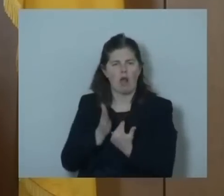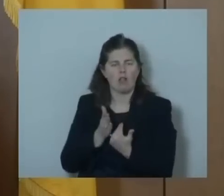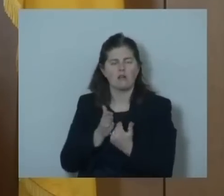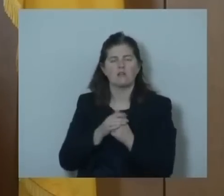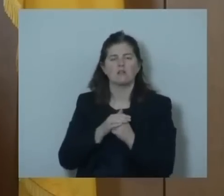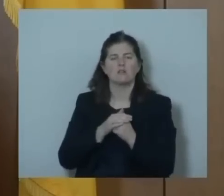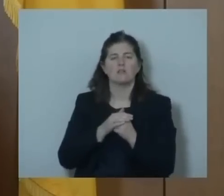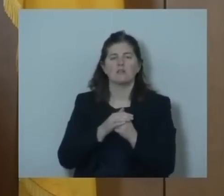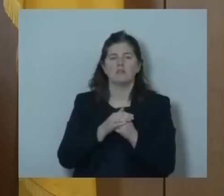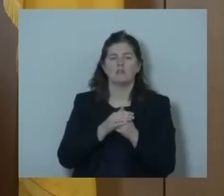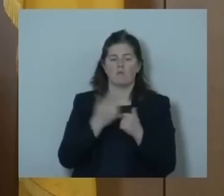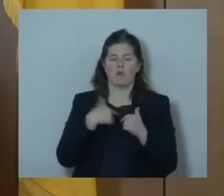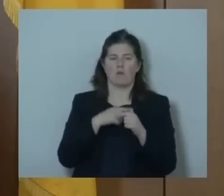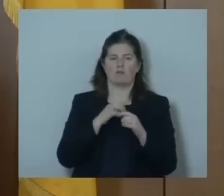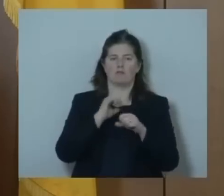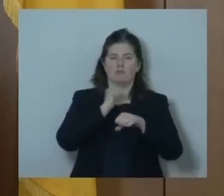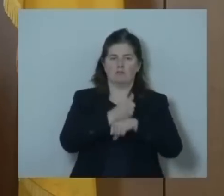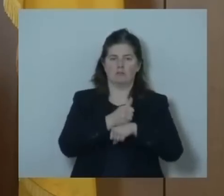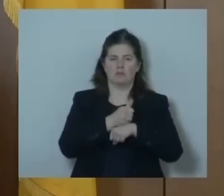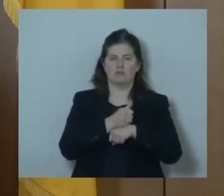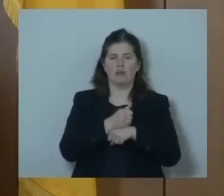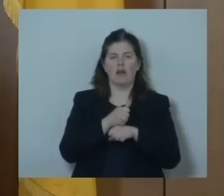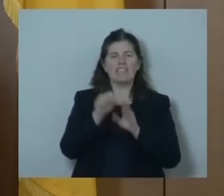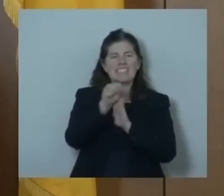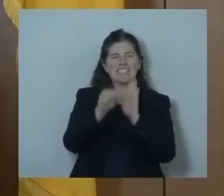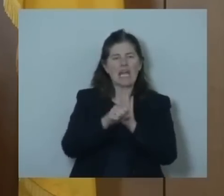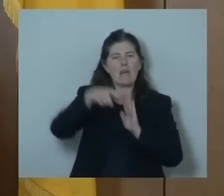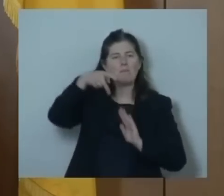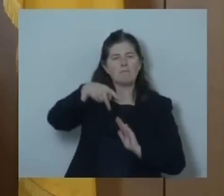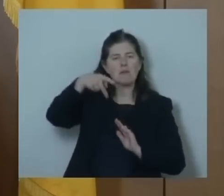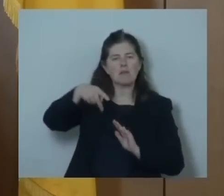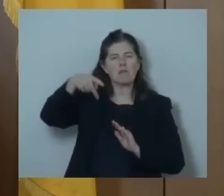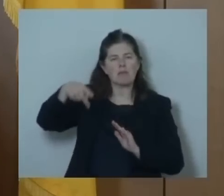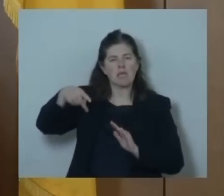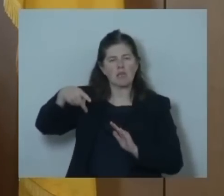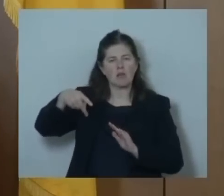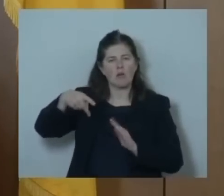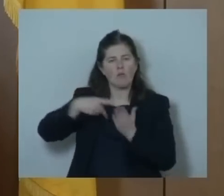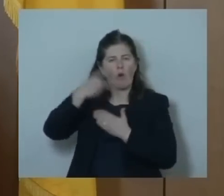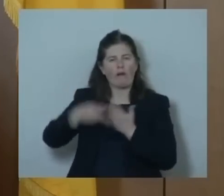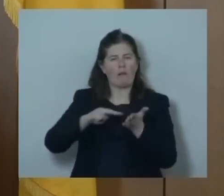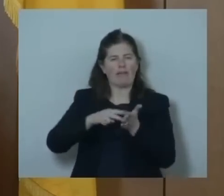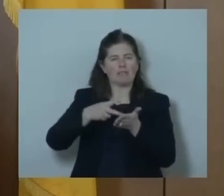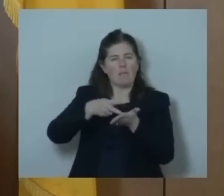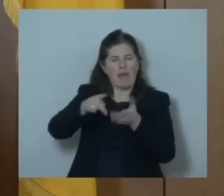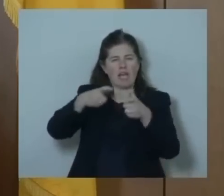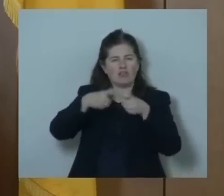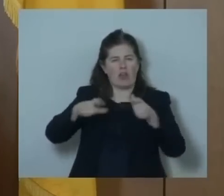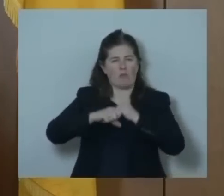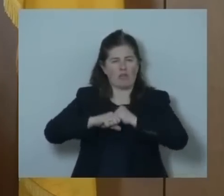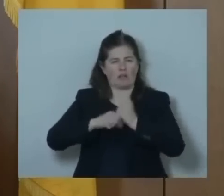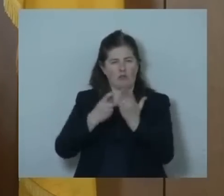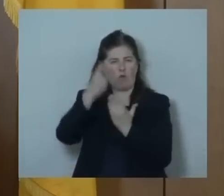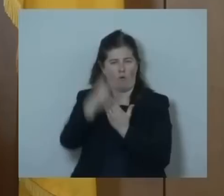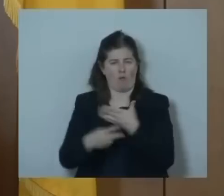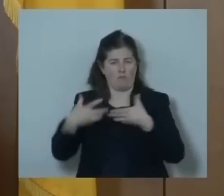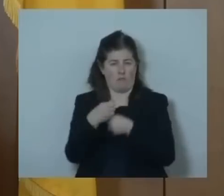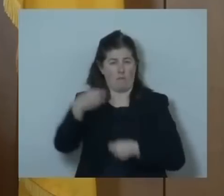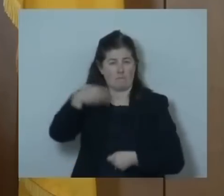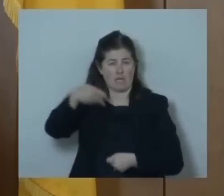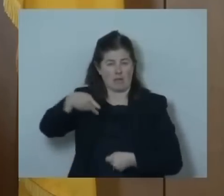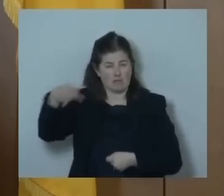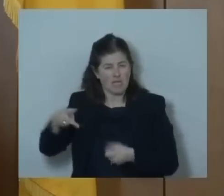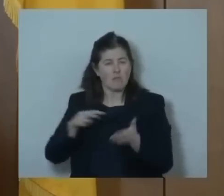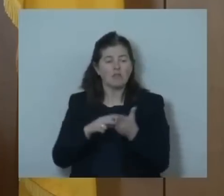to create a state PPP program, which is, the Paycheck Protection Program, to make sure that more local businesses,